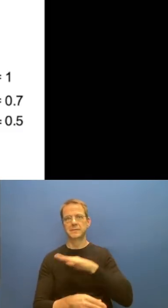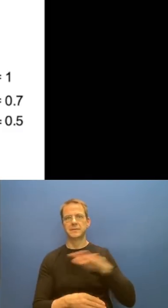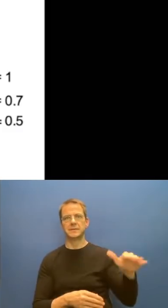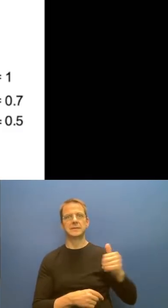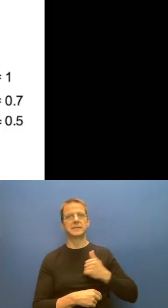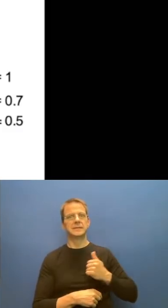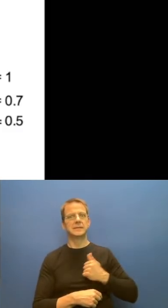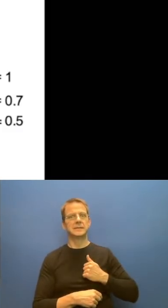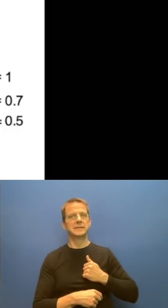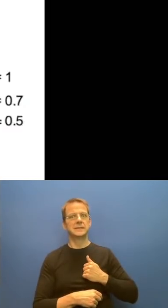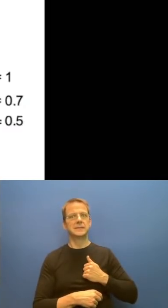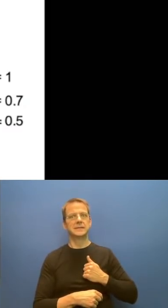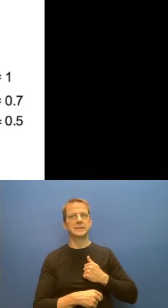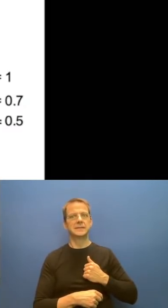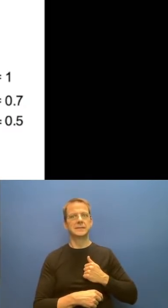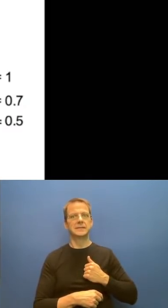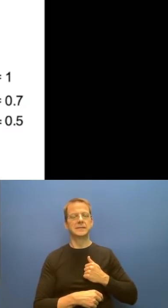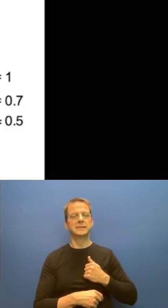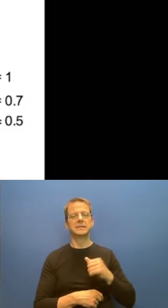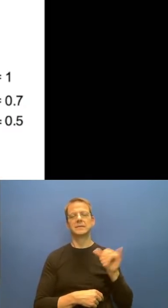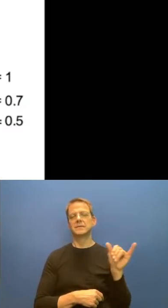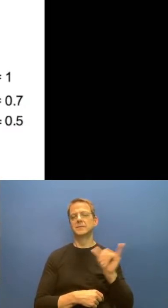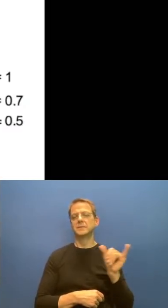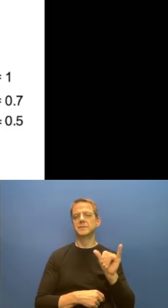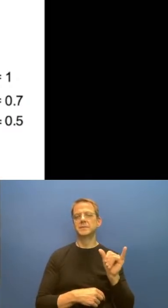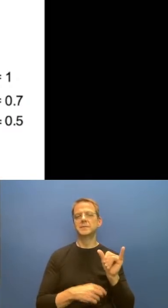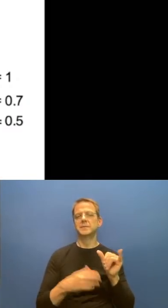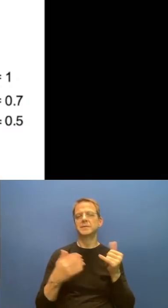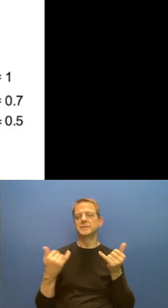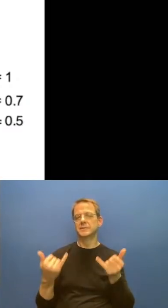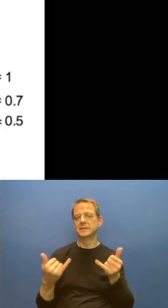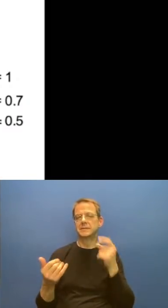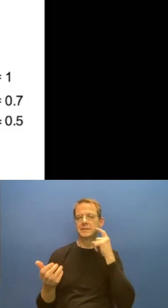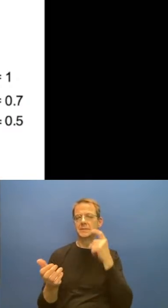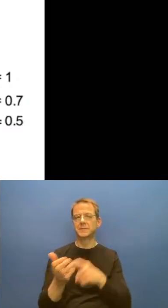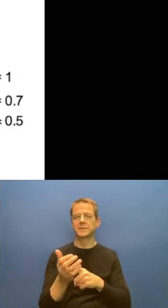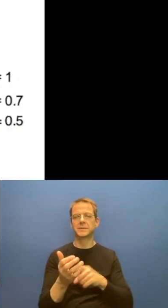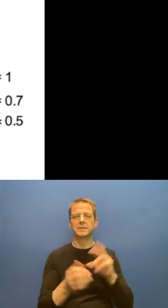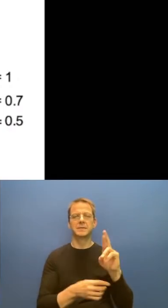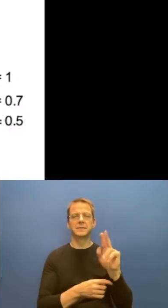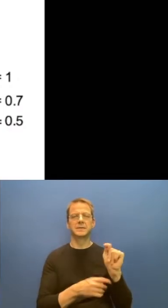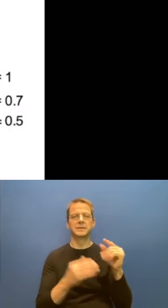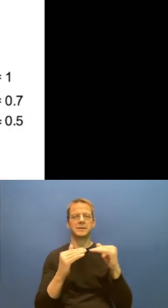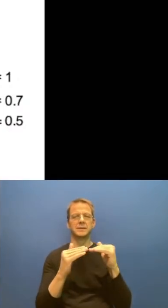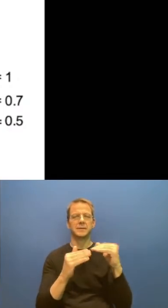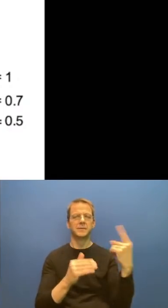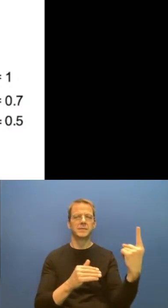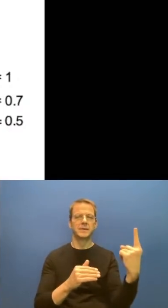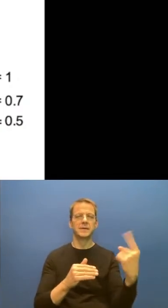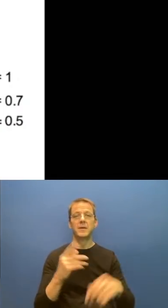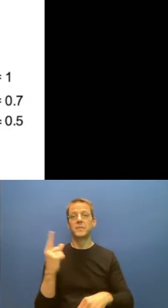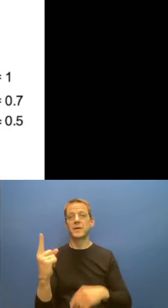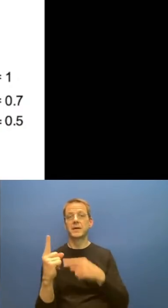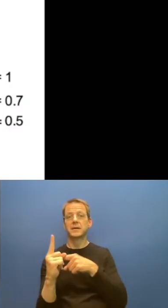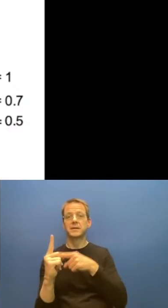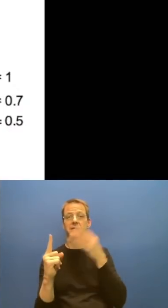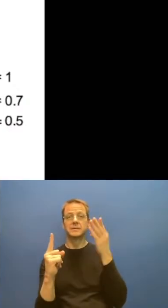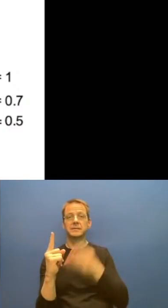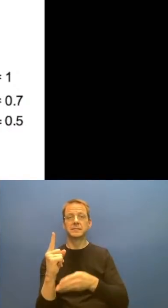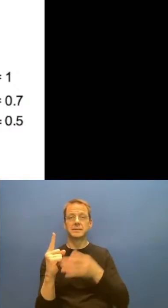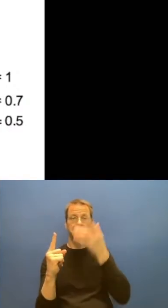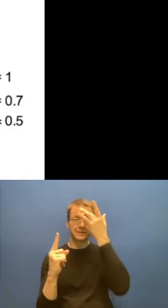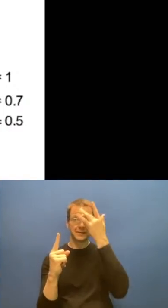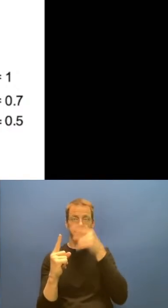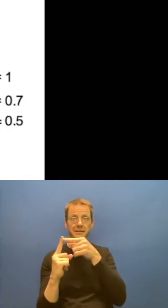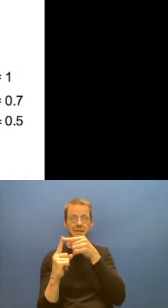So one person infects another one person, basically. So it's sometimes it's going a little bit up, sometimes a little bit down,